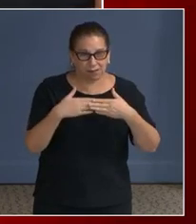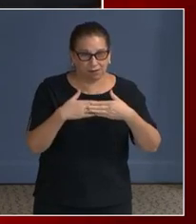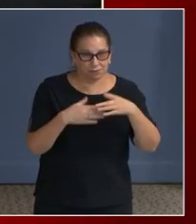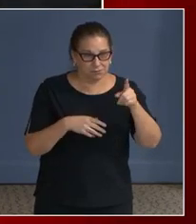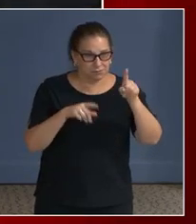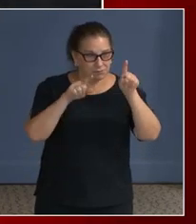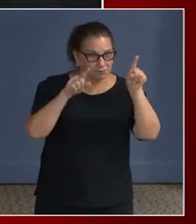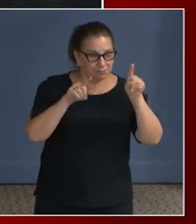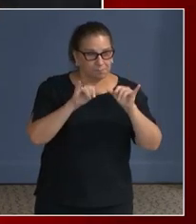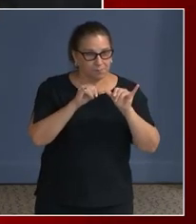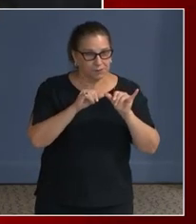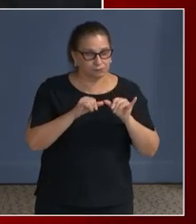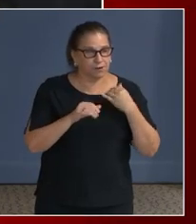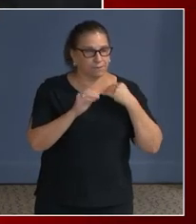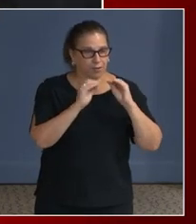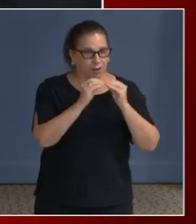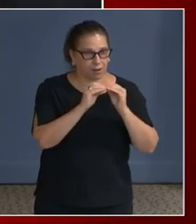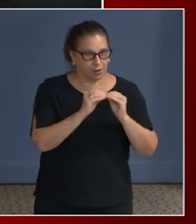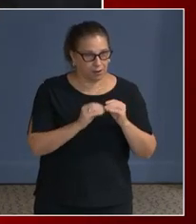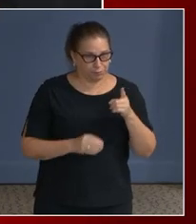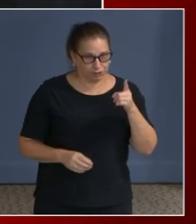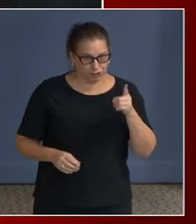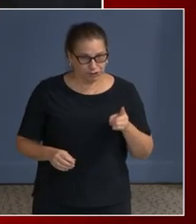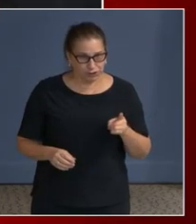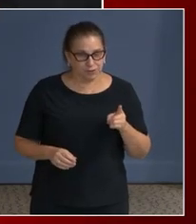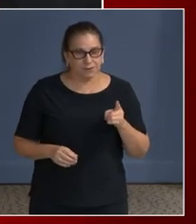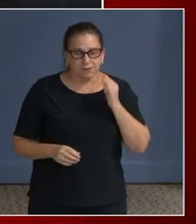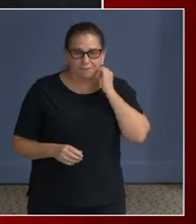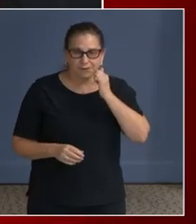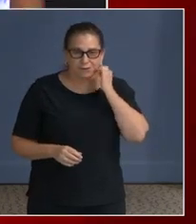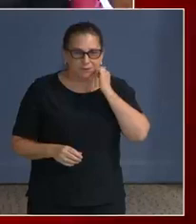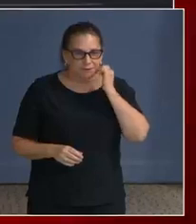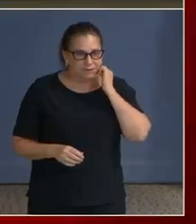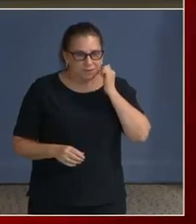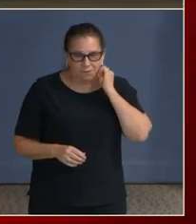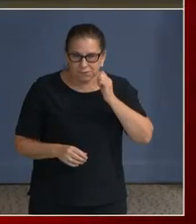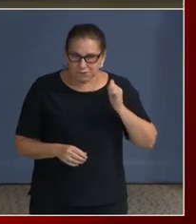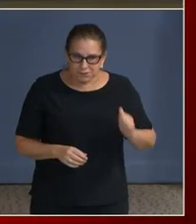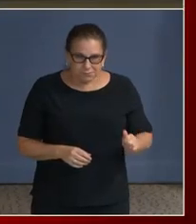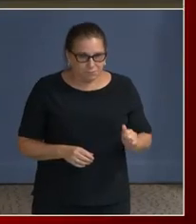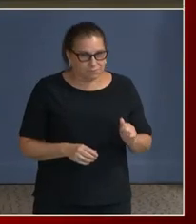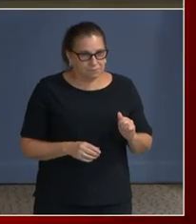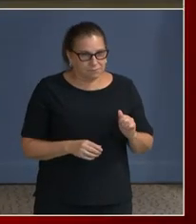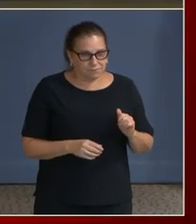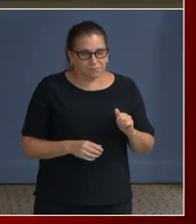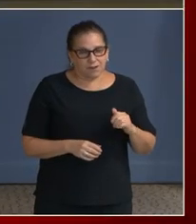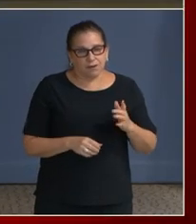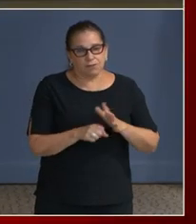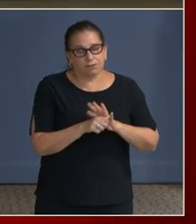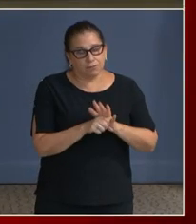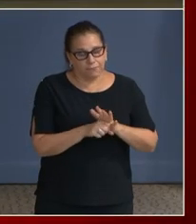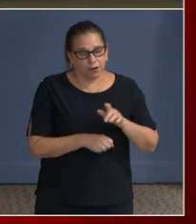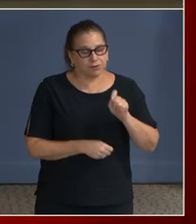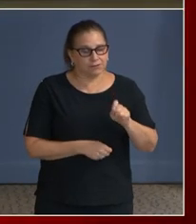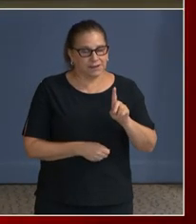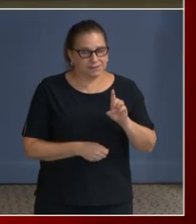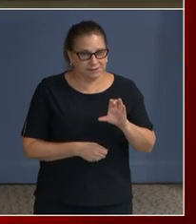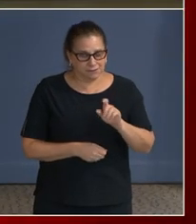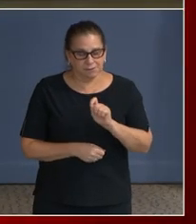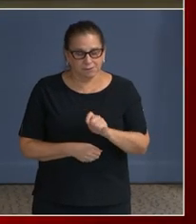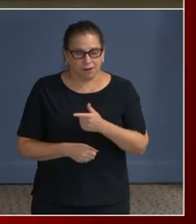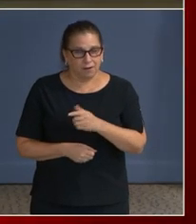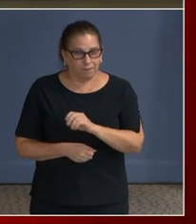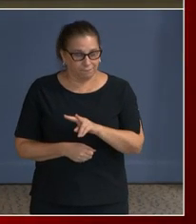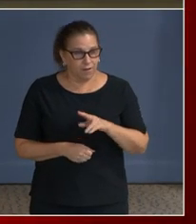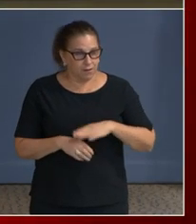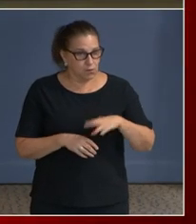we follow each day at coronavirus.dc, which outline the